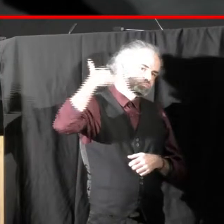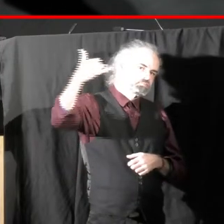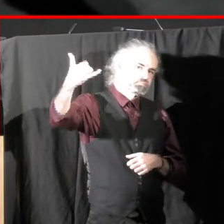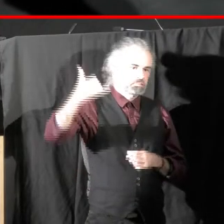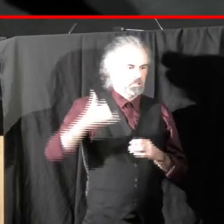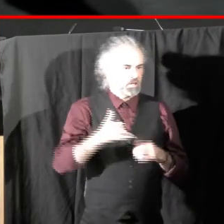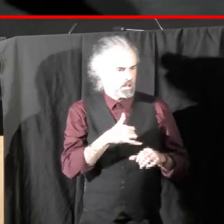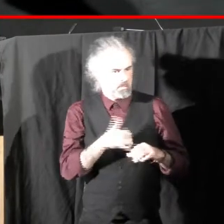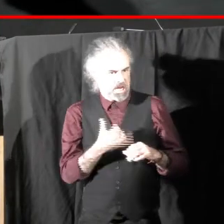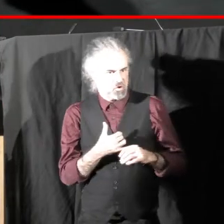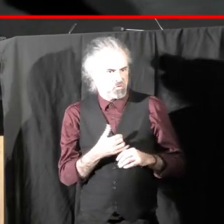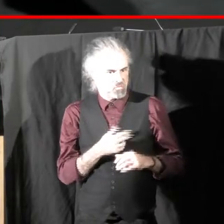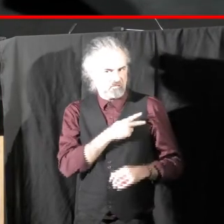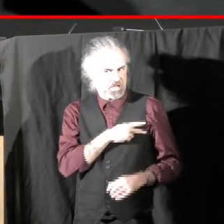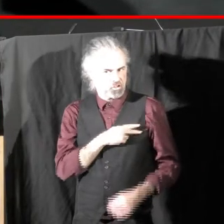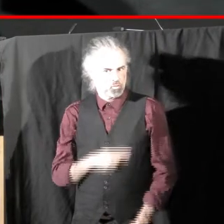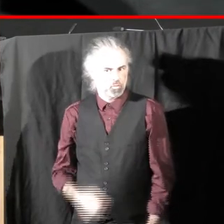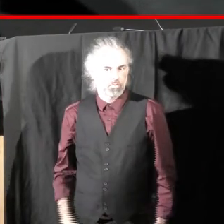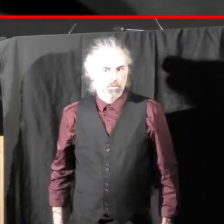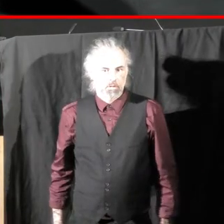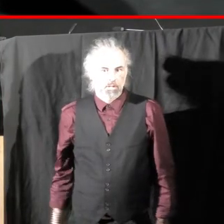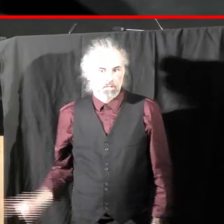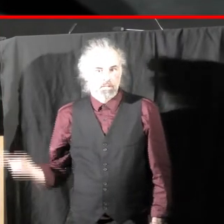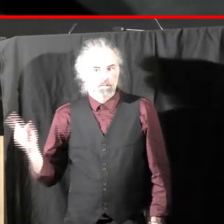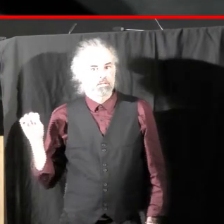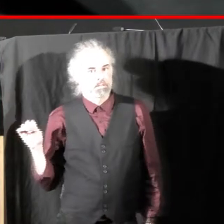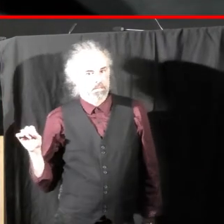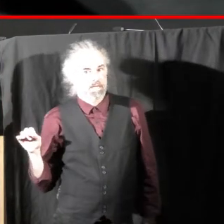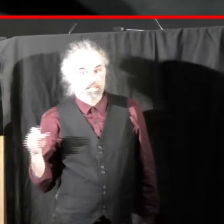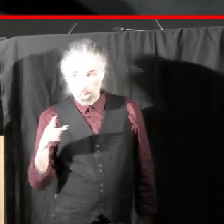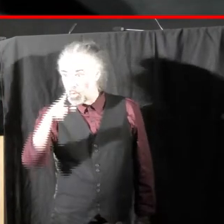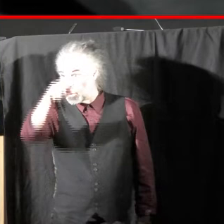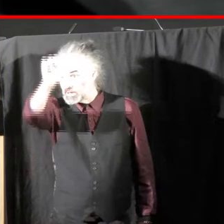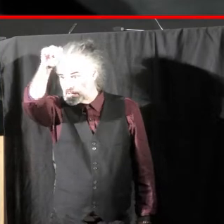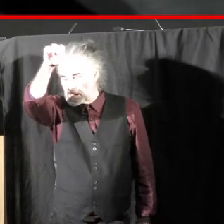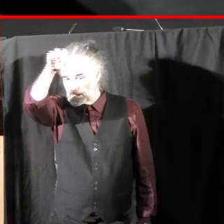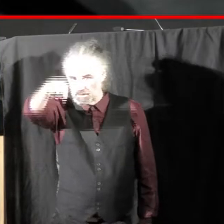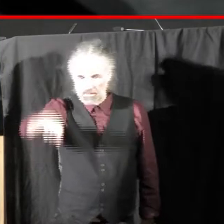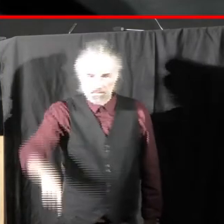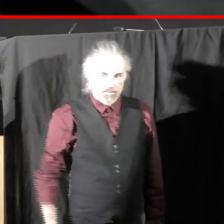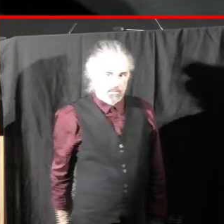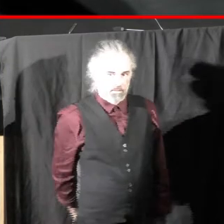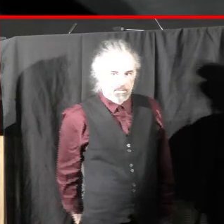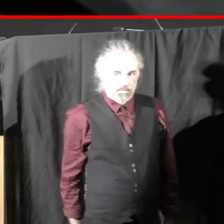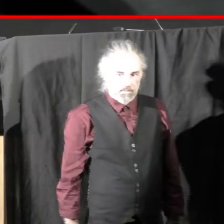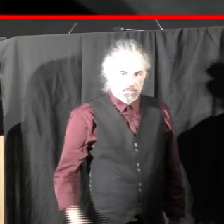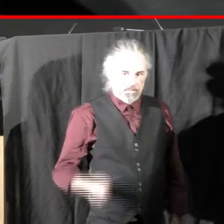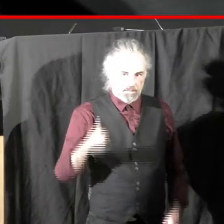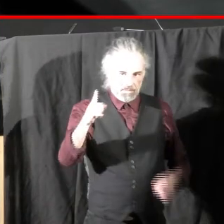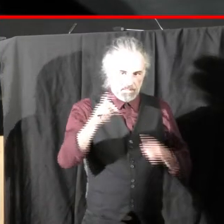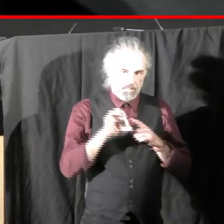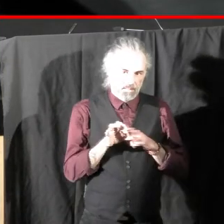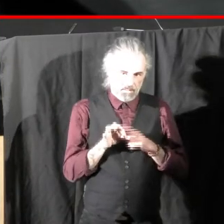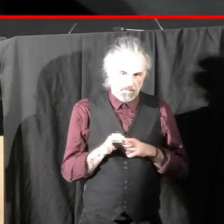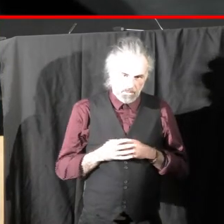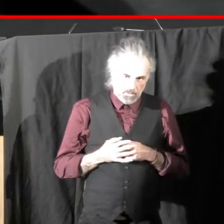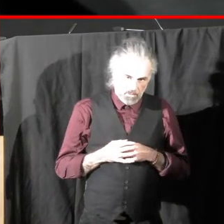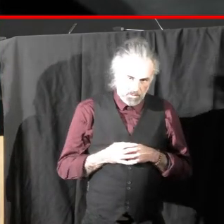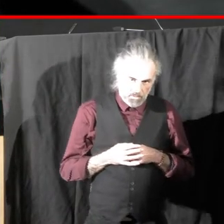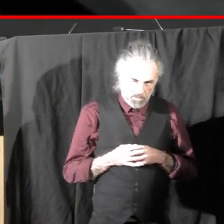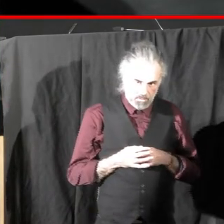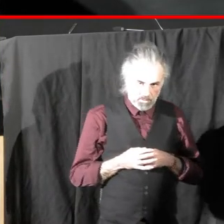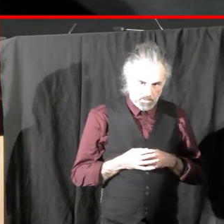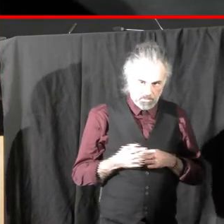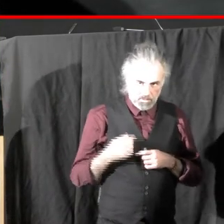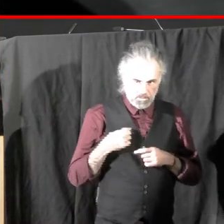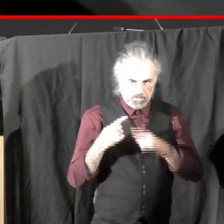Wouldn't they, regulator? Yes, the regulator says yes. Just a question from here. Hi. I did